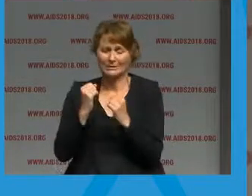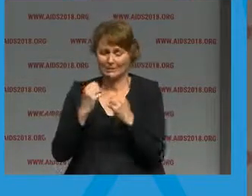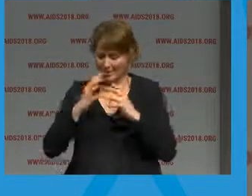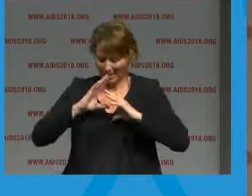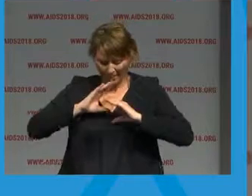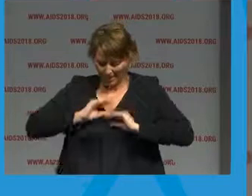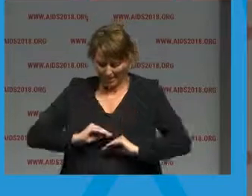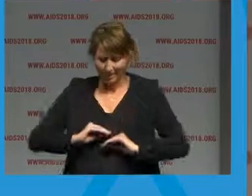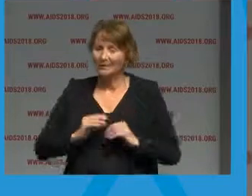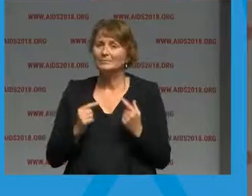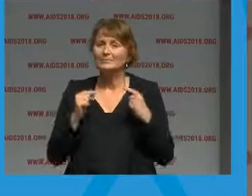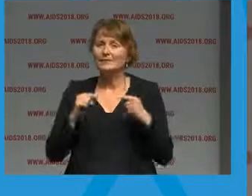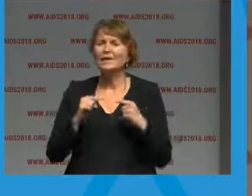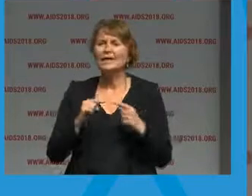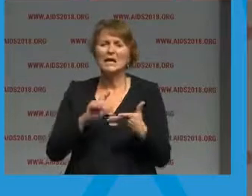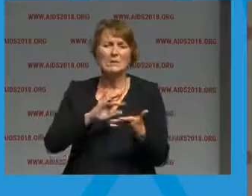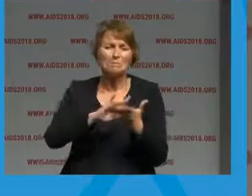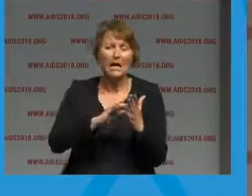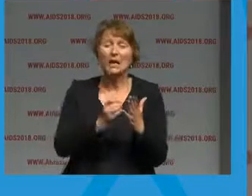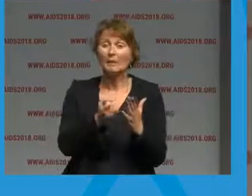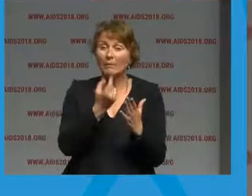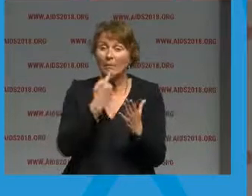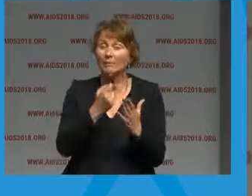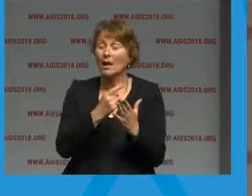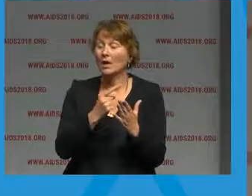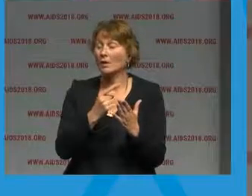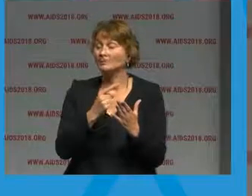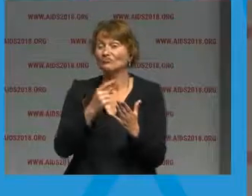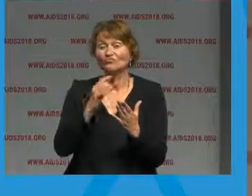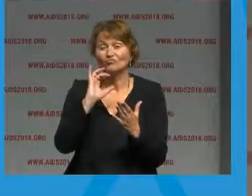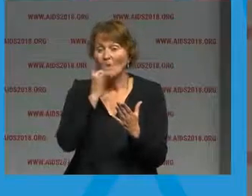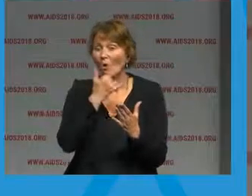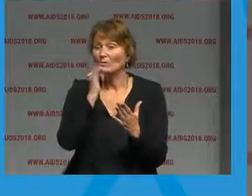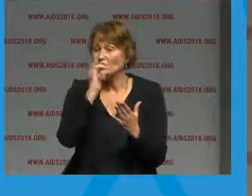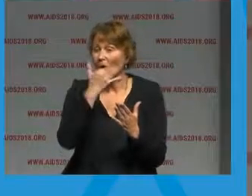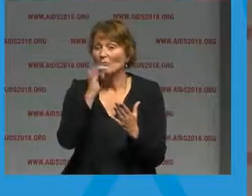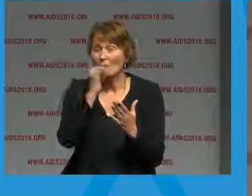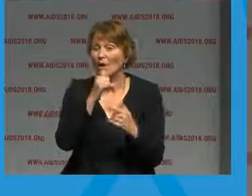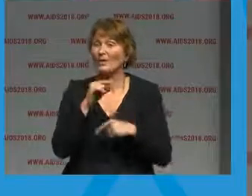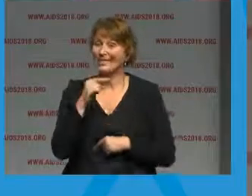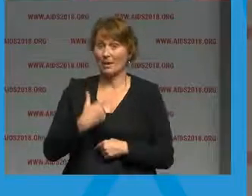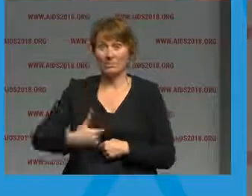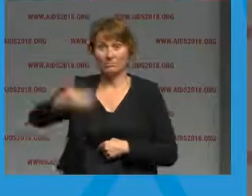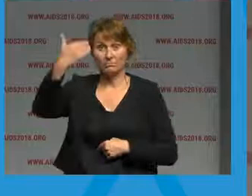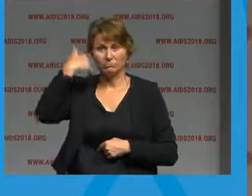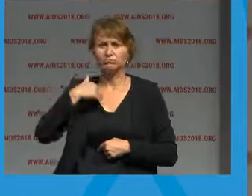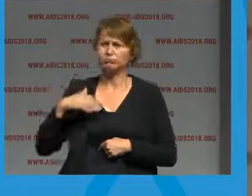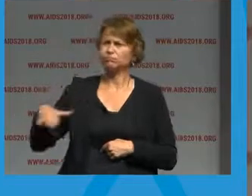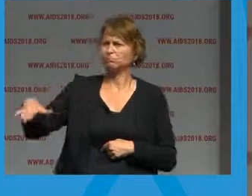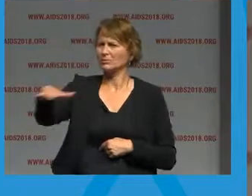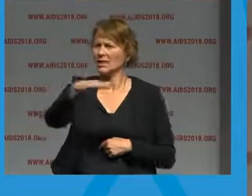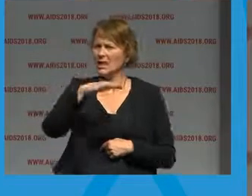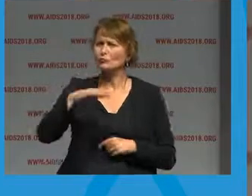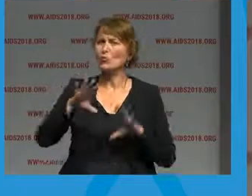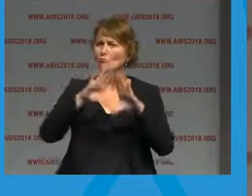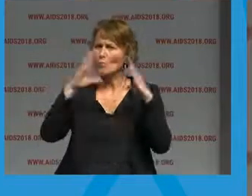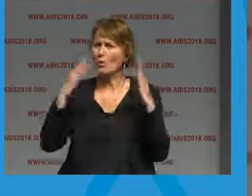multiple empiric courses of the wrong treatment, which was, by the way, at the time national, but also global